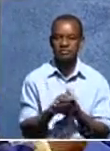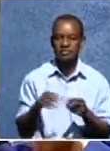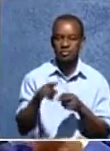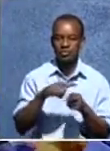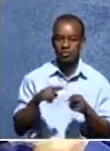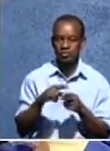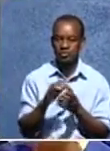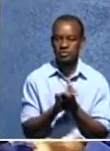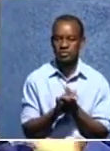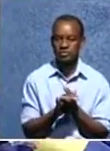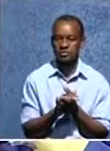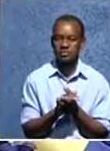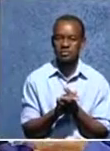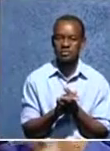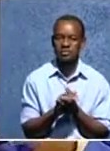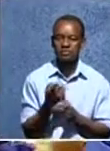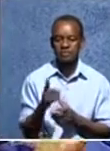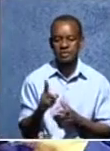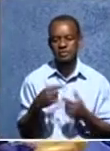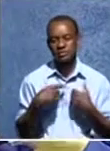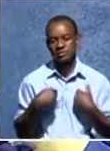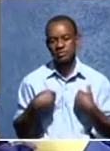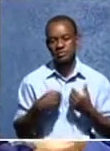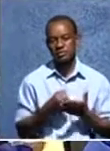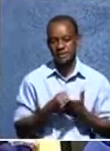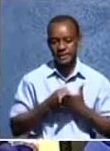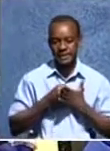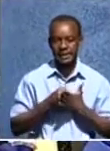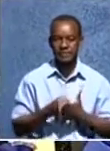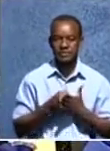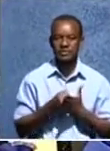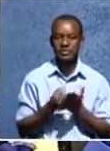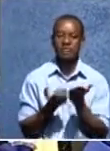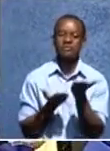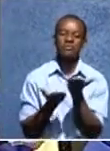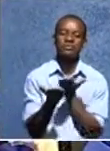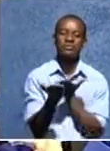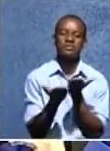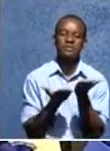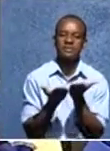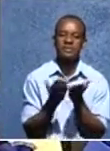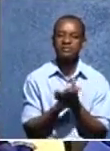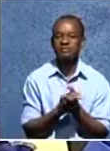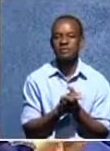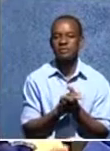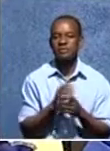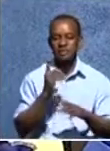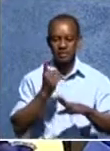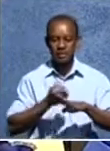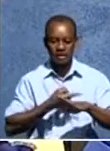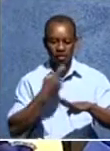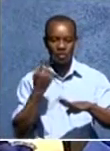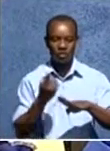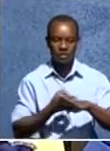you are trained to serve and to make beds and that kind of thing. And very often we found that especially, and there are beautiful